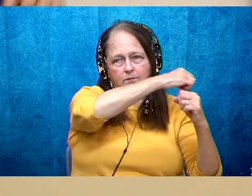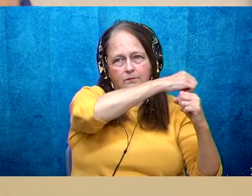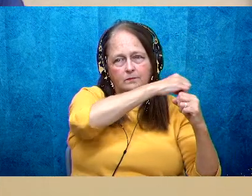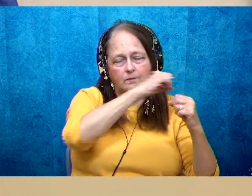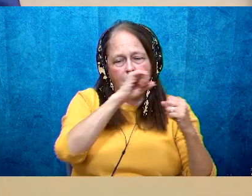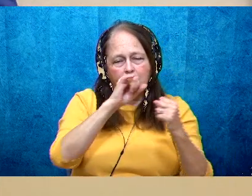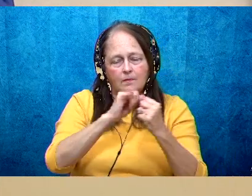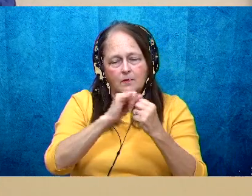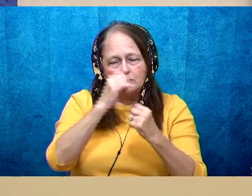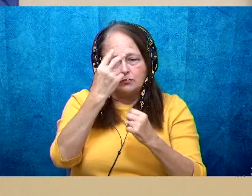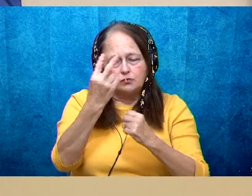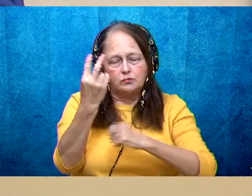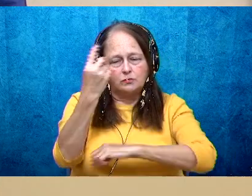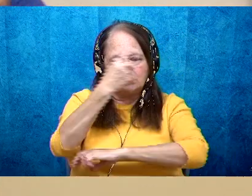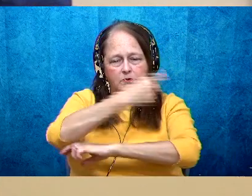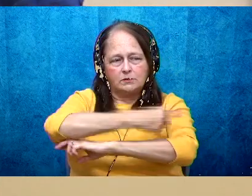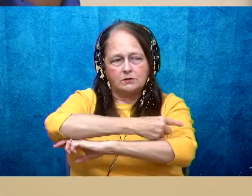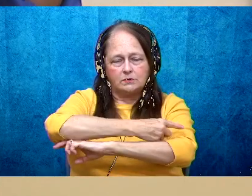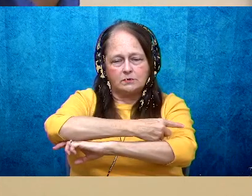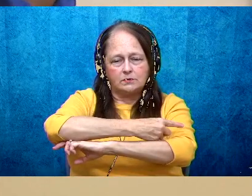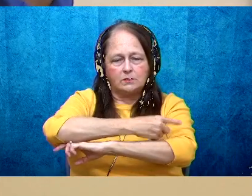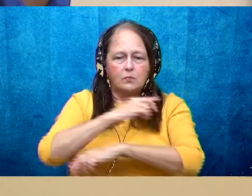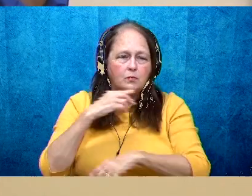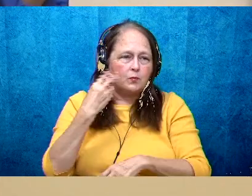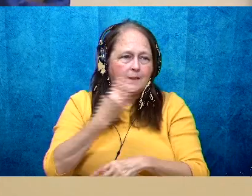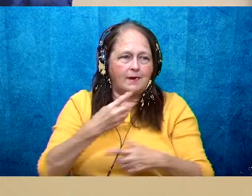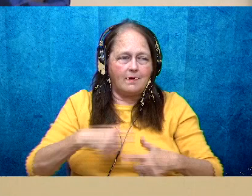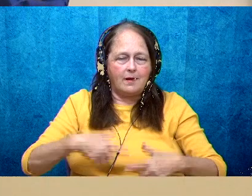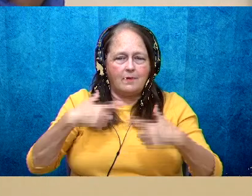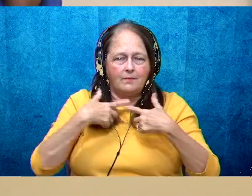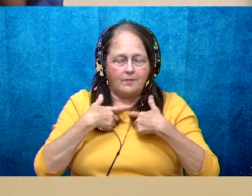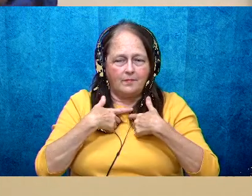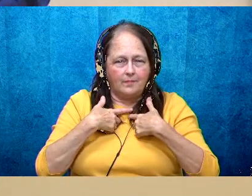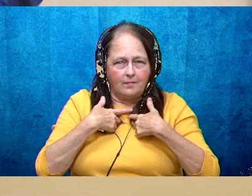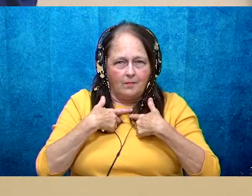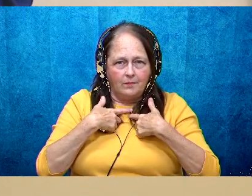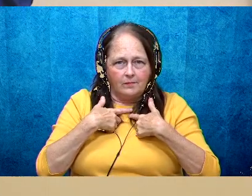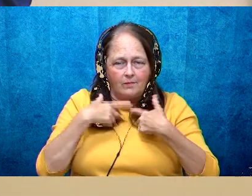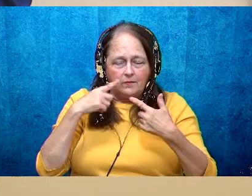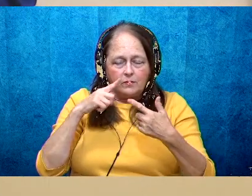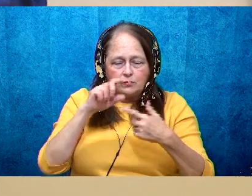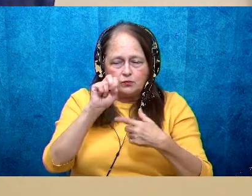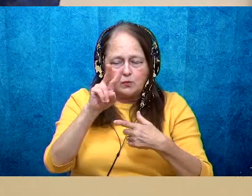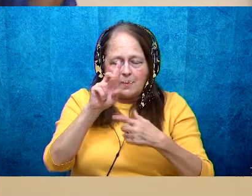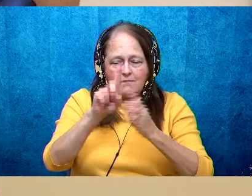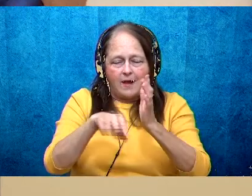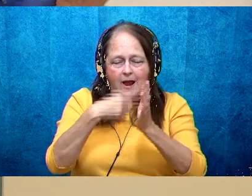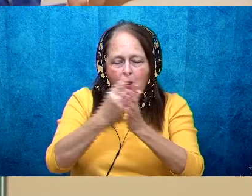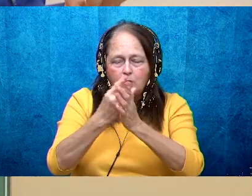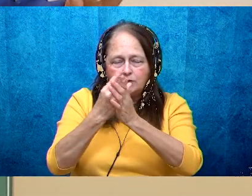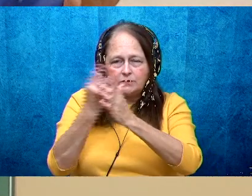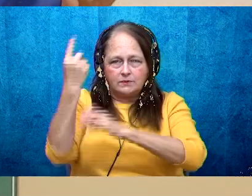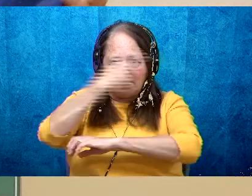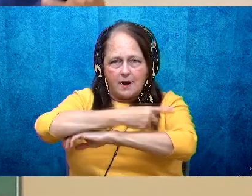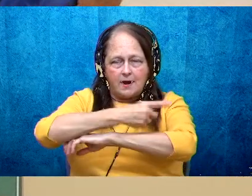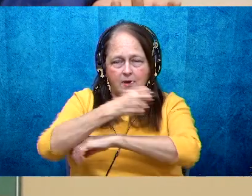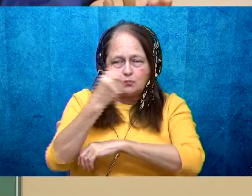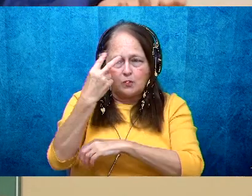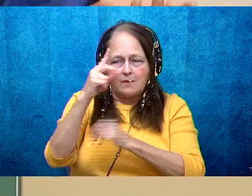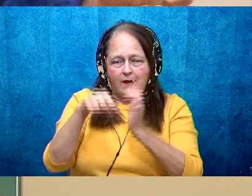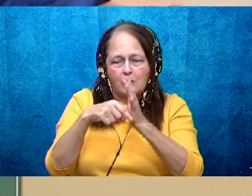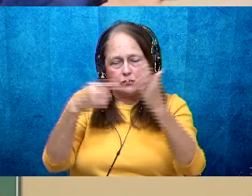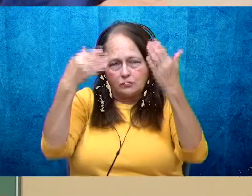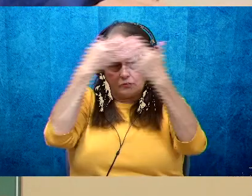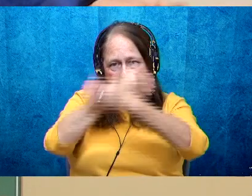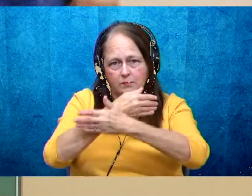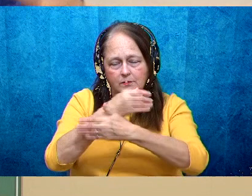year for the temperate zone where we live to get 12 hours of daylight and 12 hours of darkness. And those are